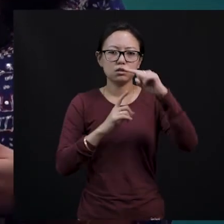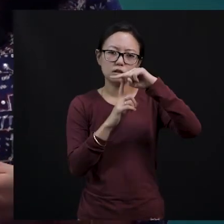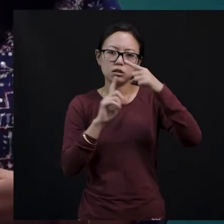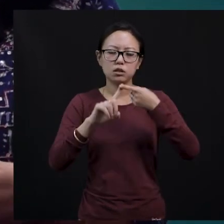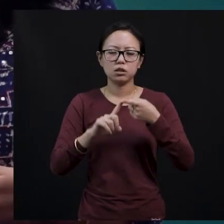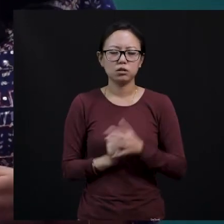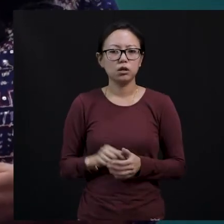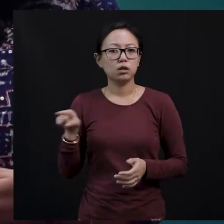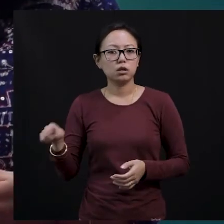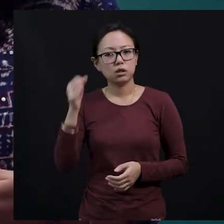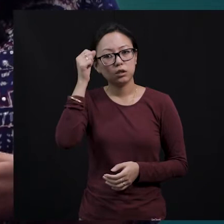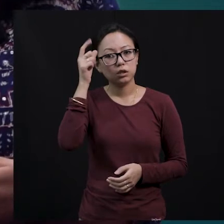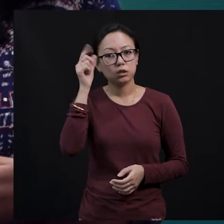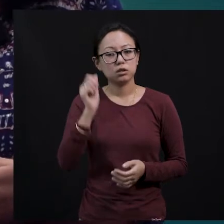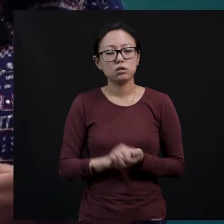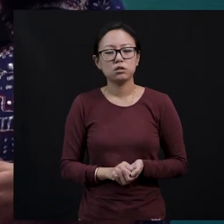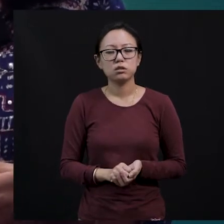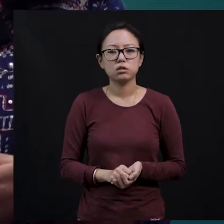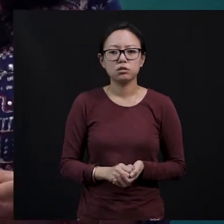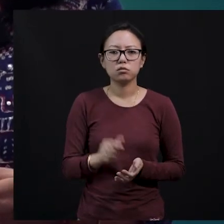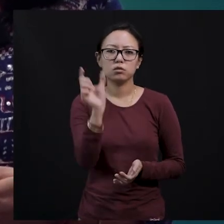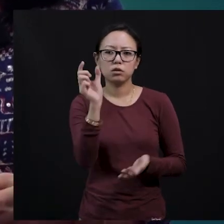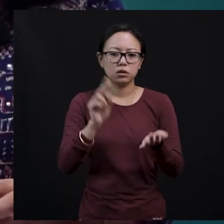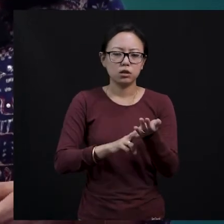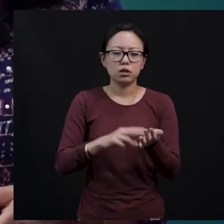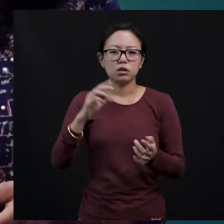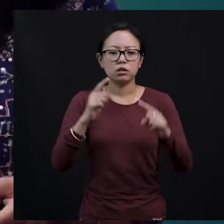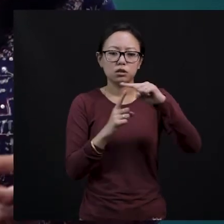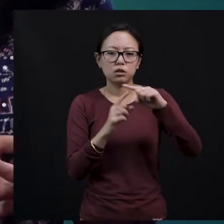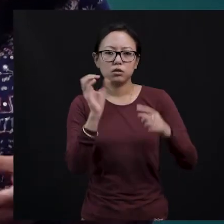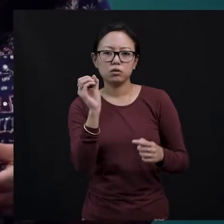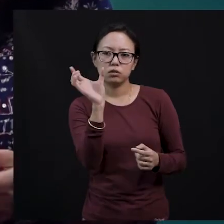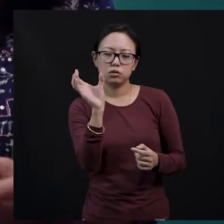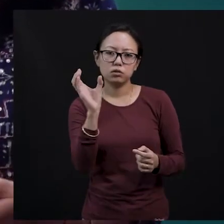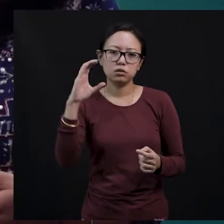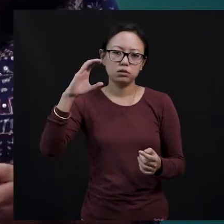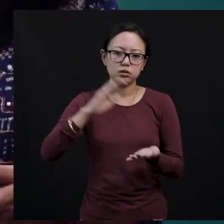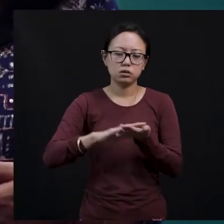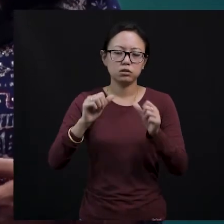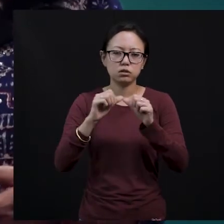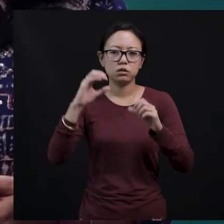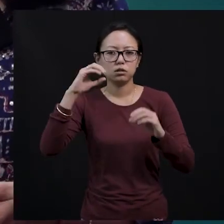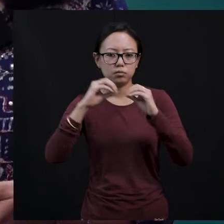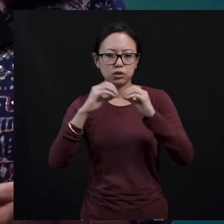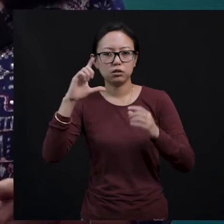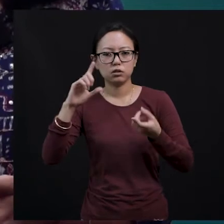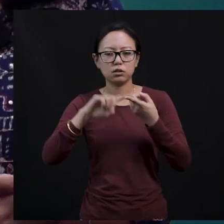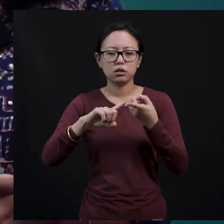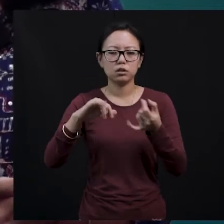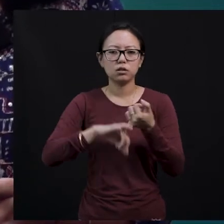he understood what those people go through, and he was also the founder of our